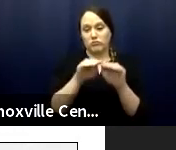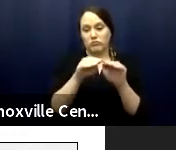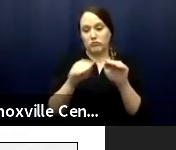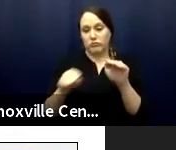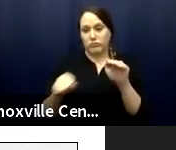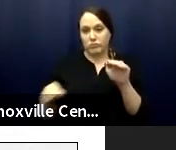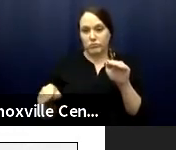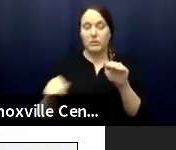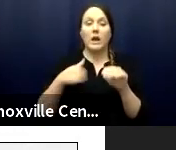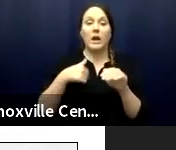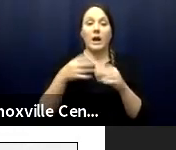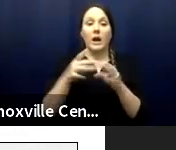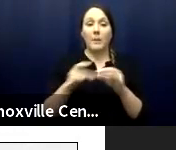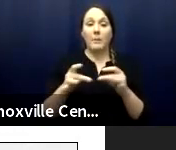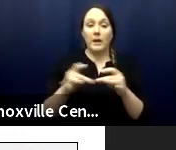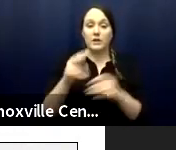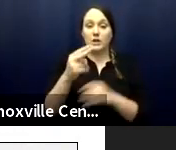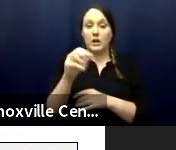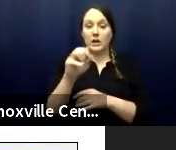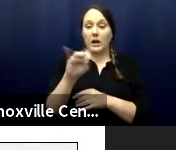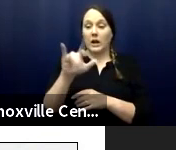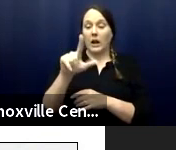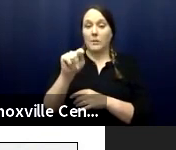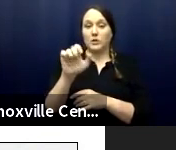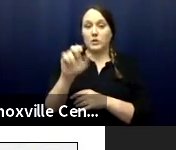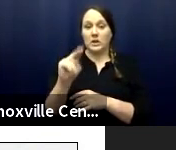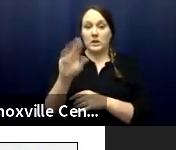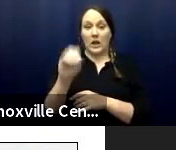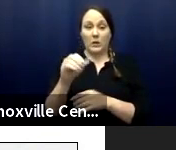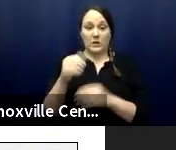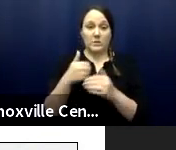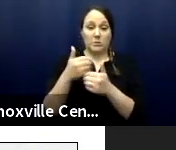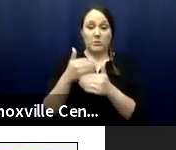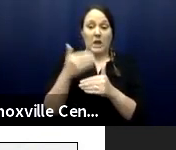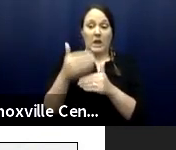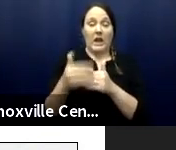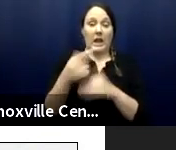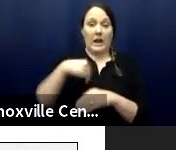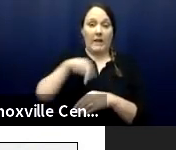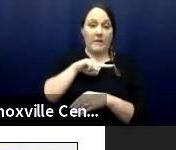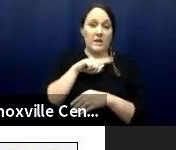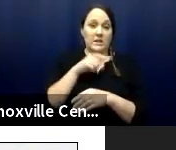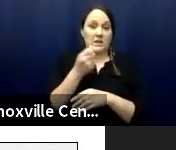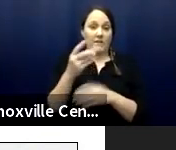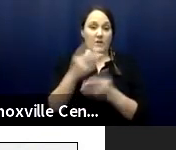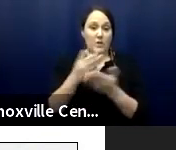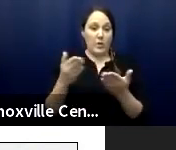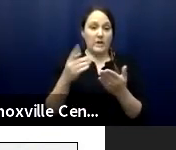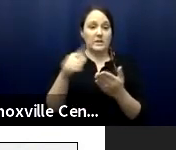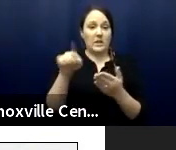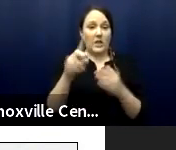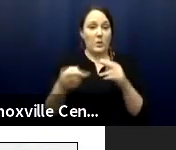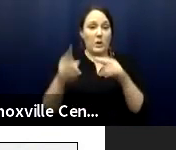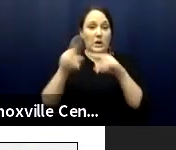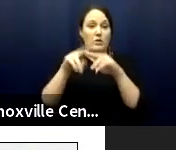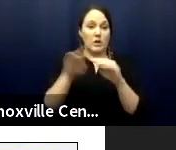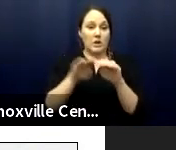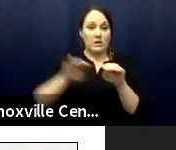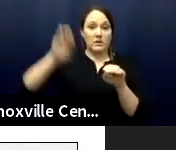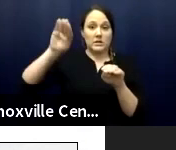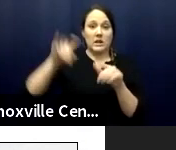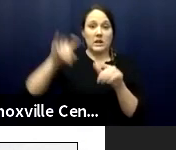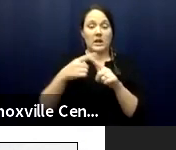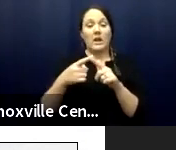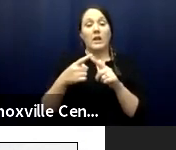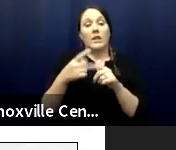that Hamilton County was ahead of us on a few things, and they were increasing, but I think it's safe to say that they're unstable. And then, of course, what I've already